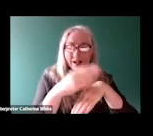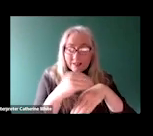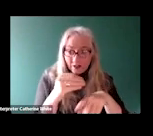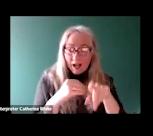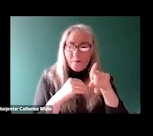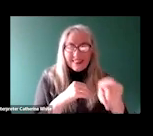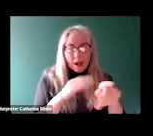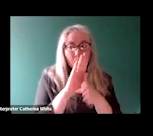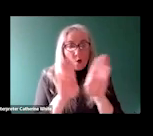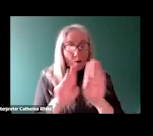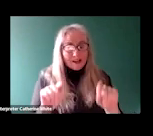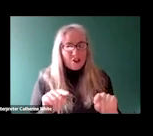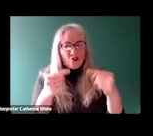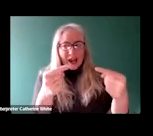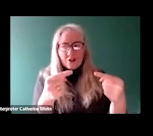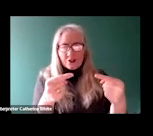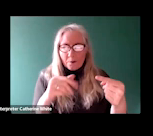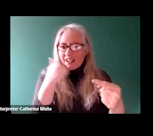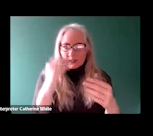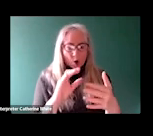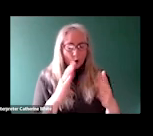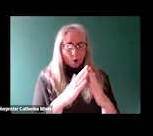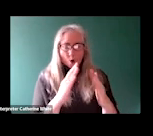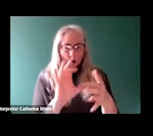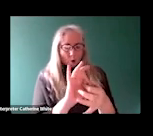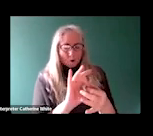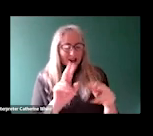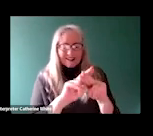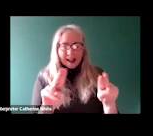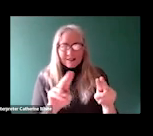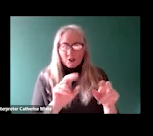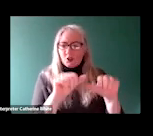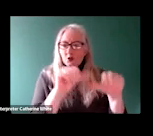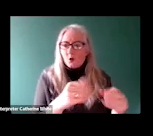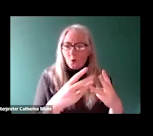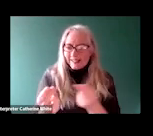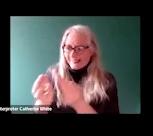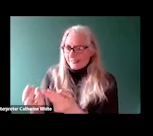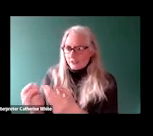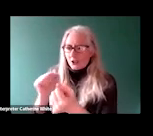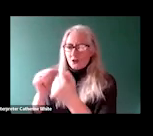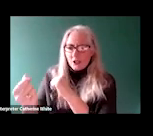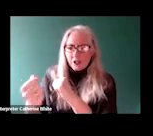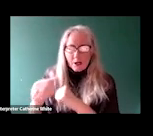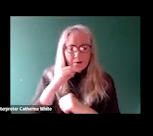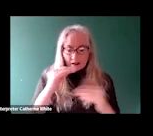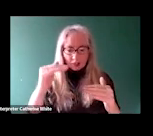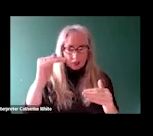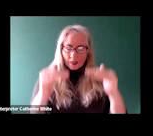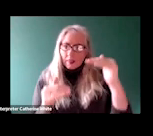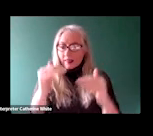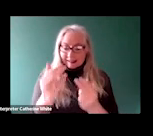often challenged by their home not being suitable as their needs change. So essentially, people find a mismatch between their needs